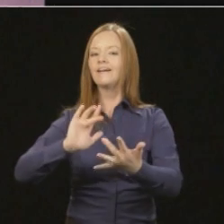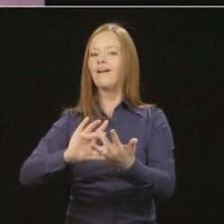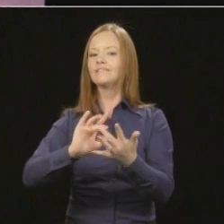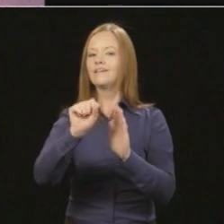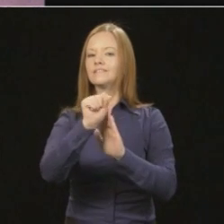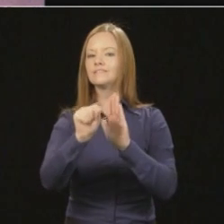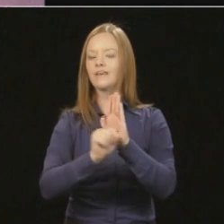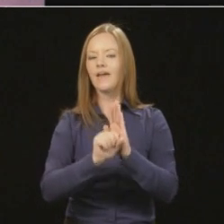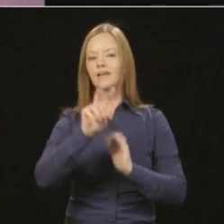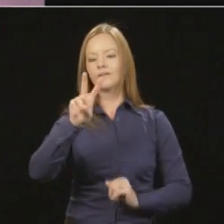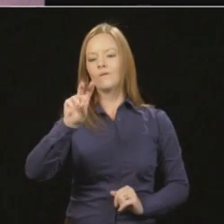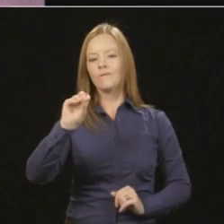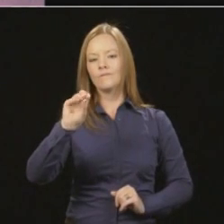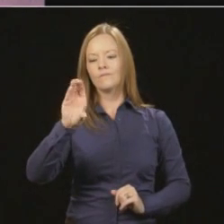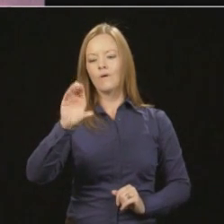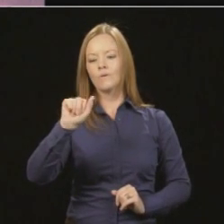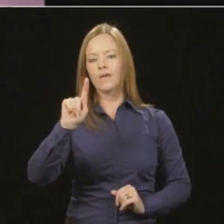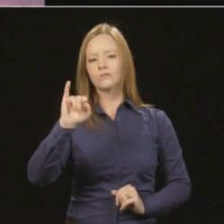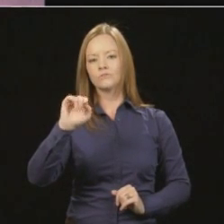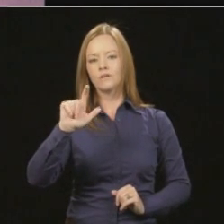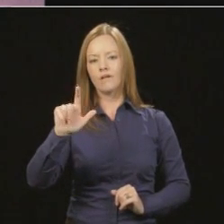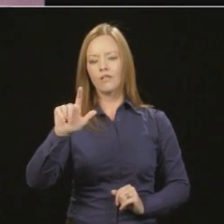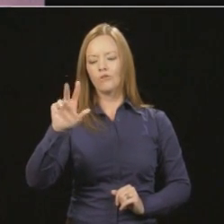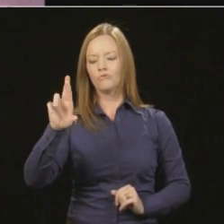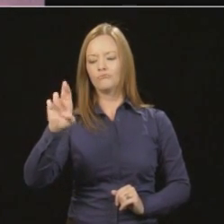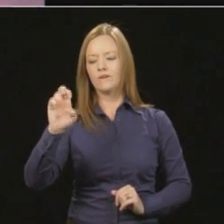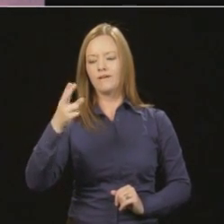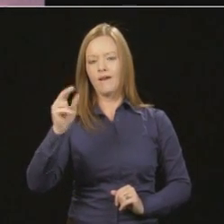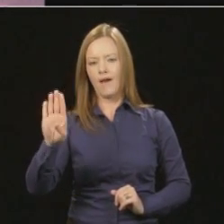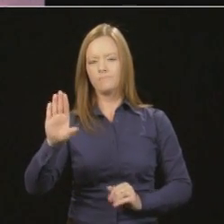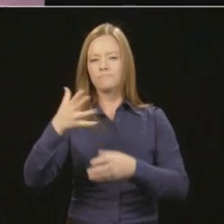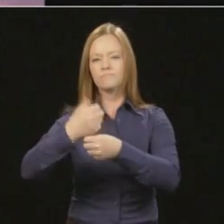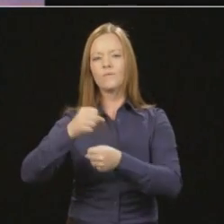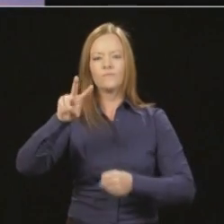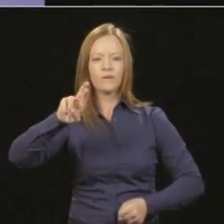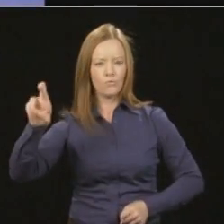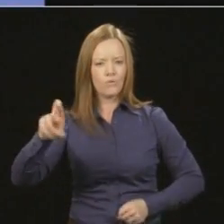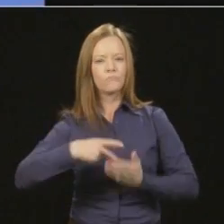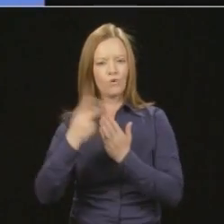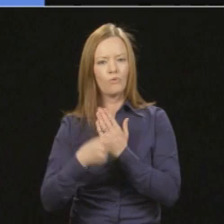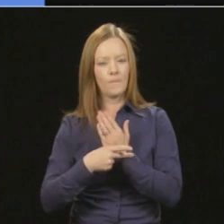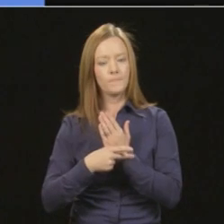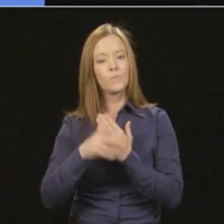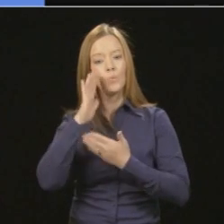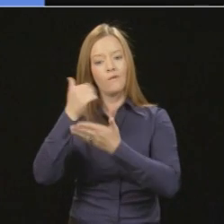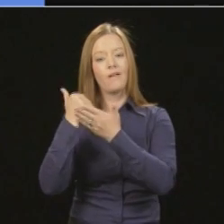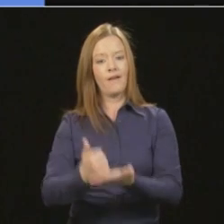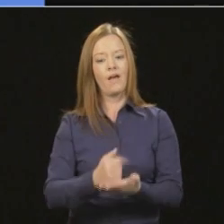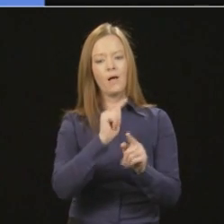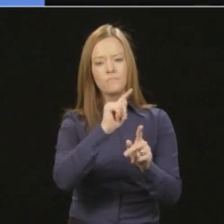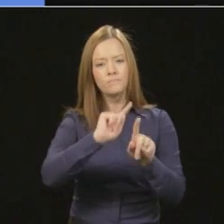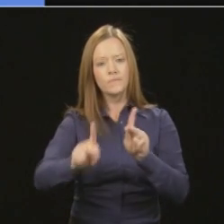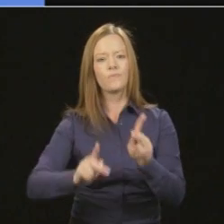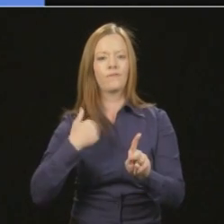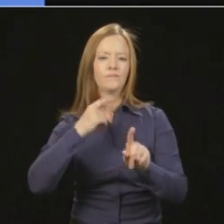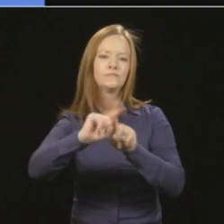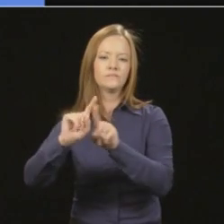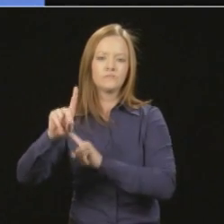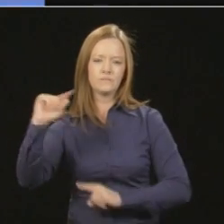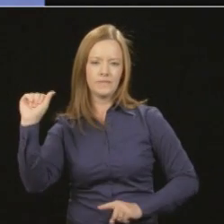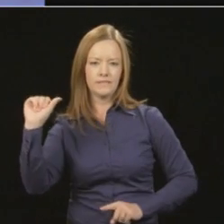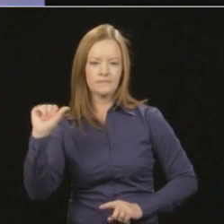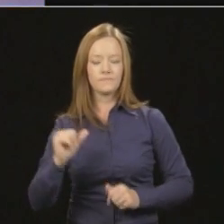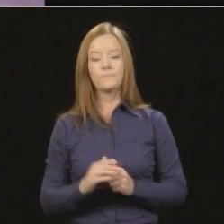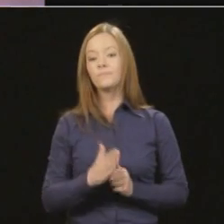vocational rehabilitation program as they assist people with disabilities. So, what's the best hearing aid for